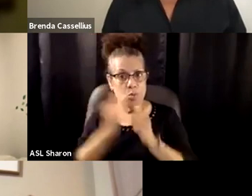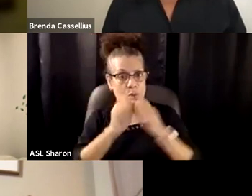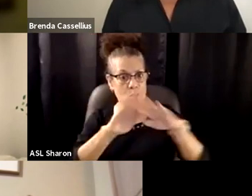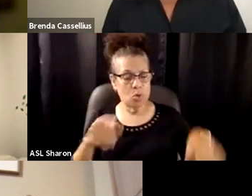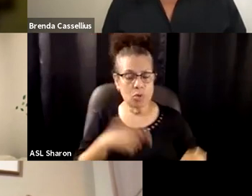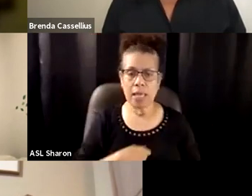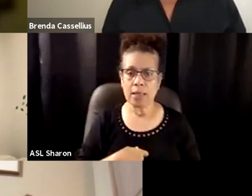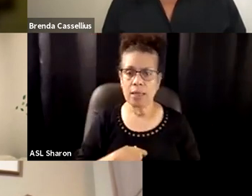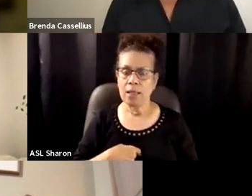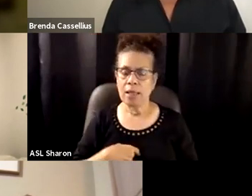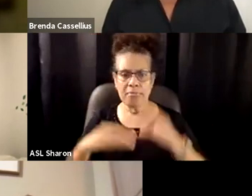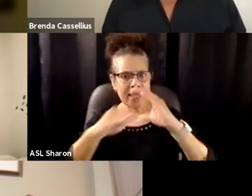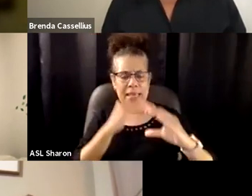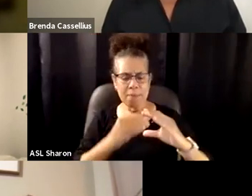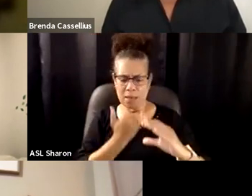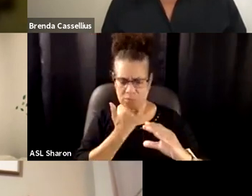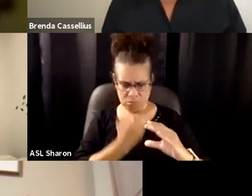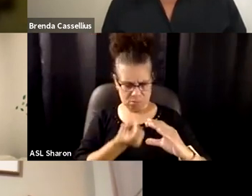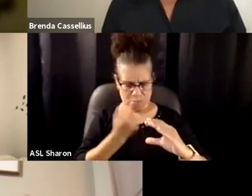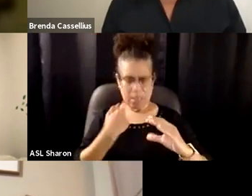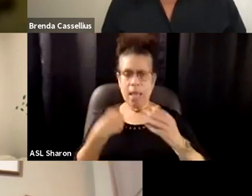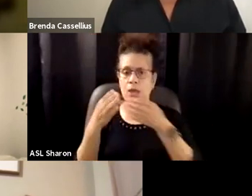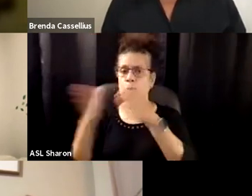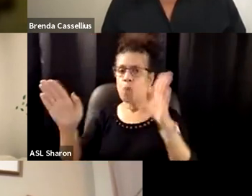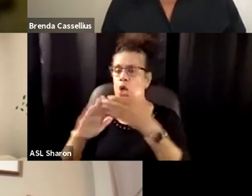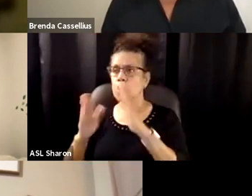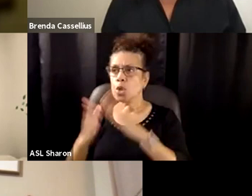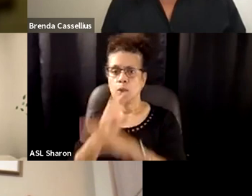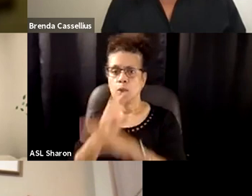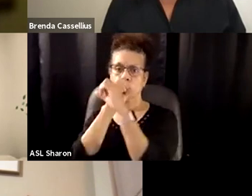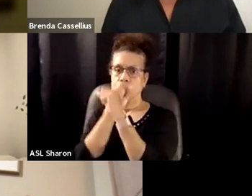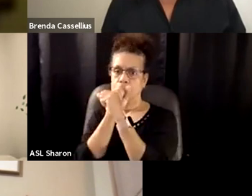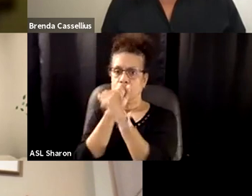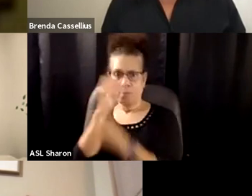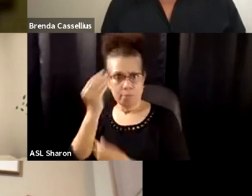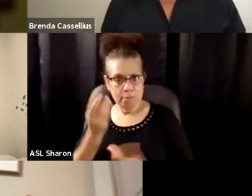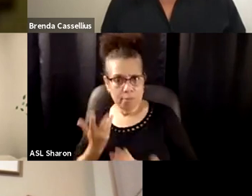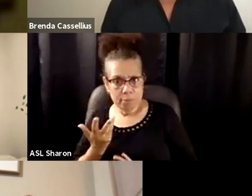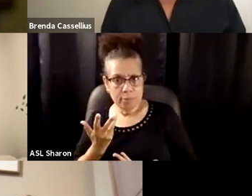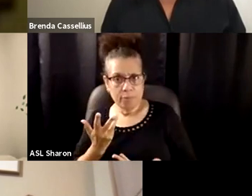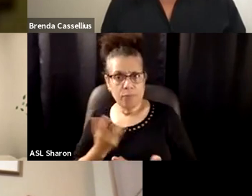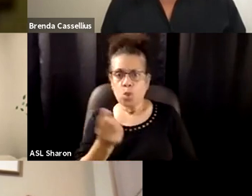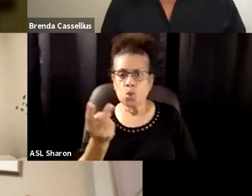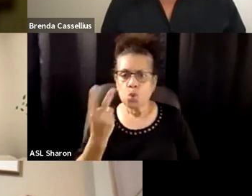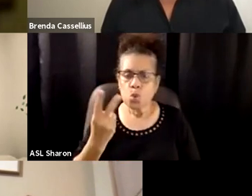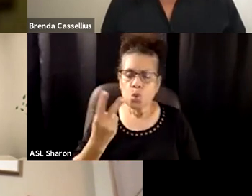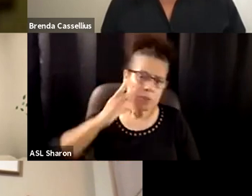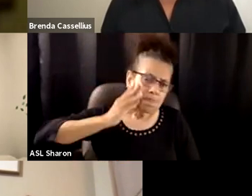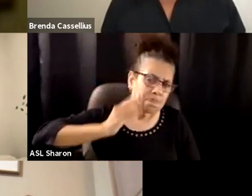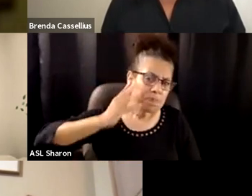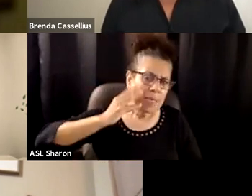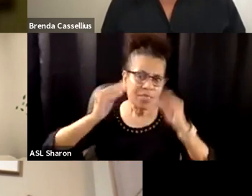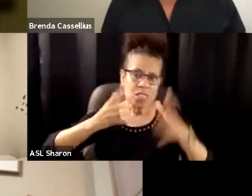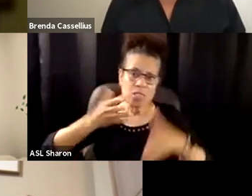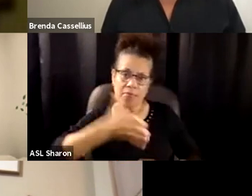misleading emails and the broader community like me has been told absolutely nothing at all these are two of the most senior teachers remaining at the